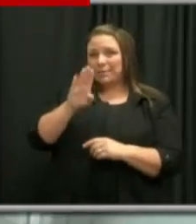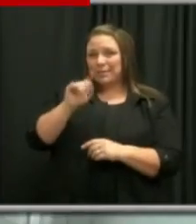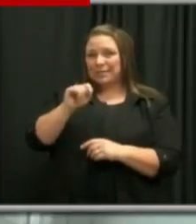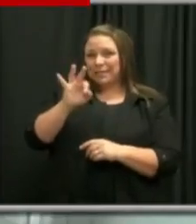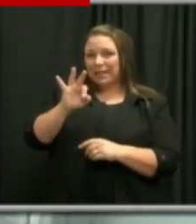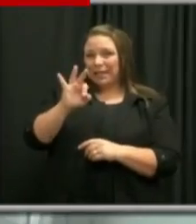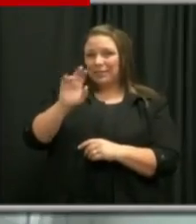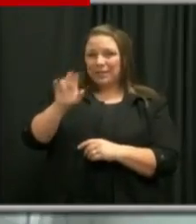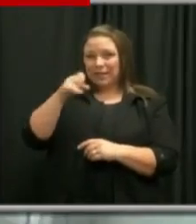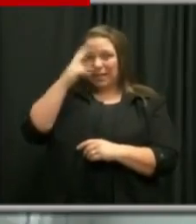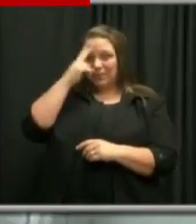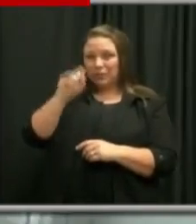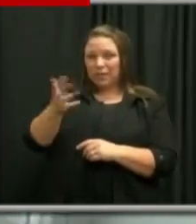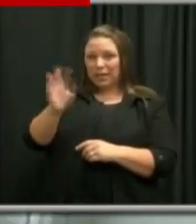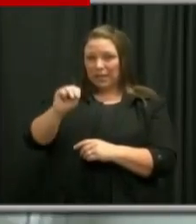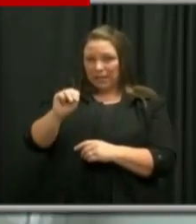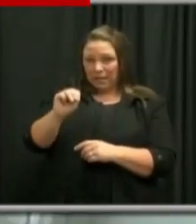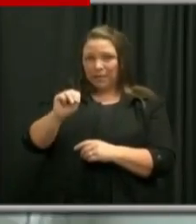sbtfnashville.com,